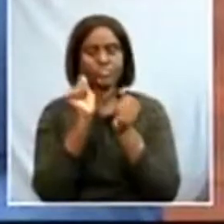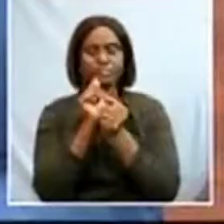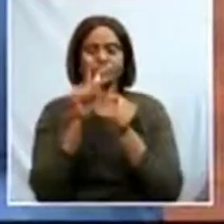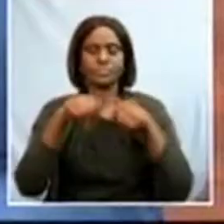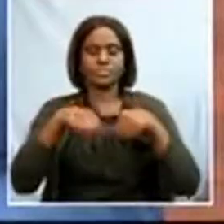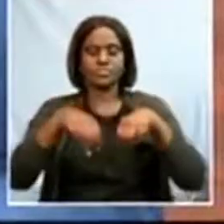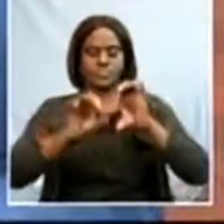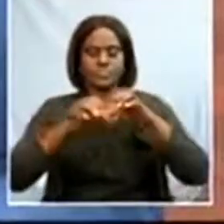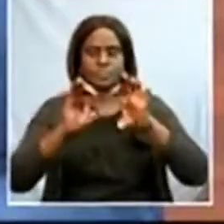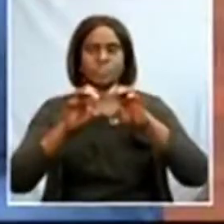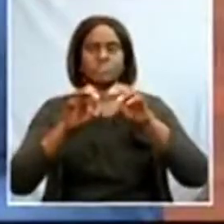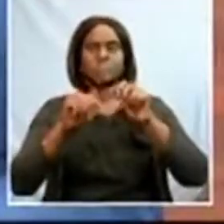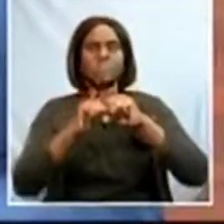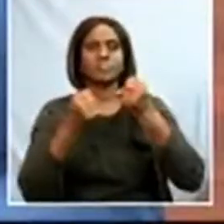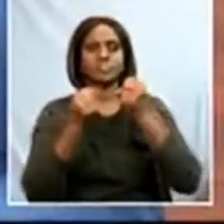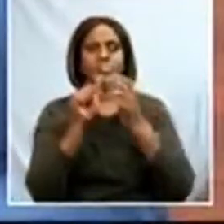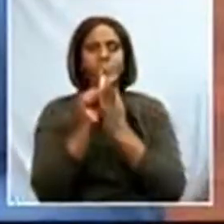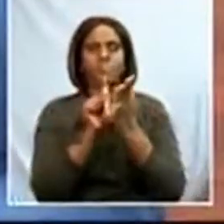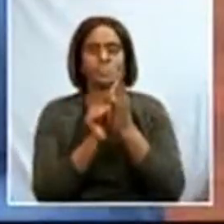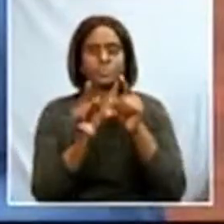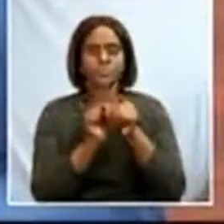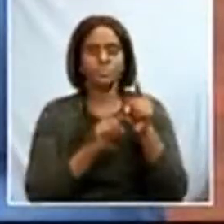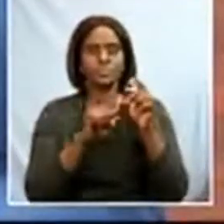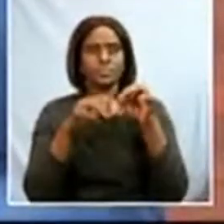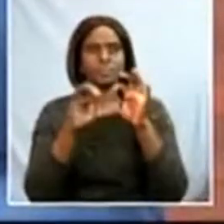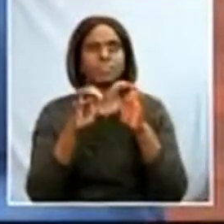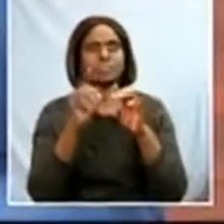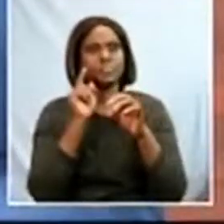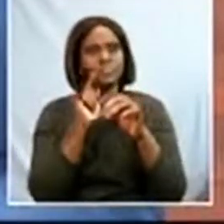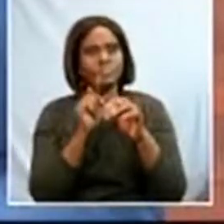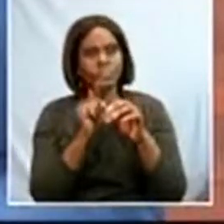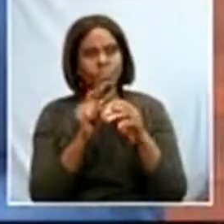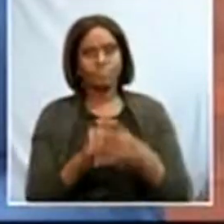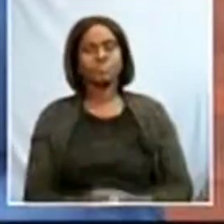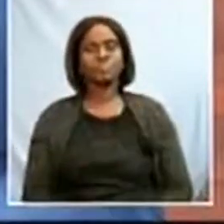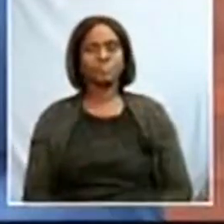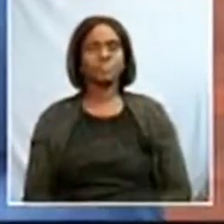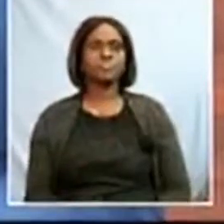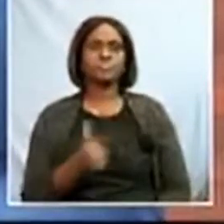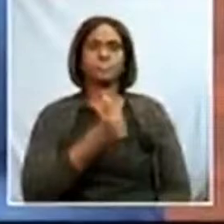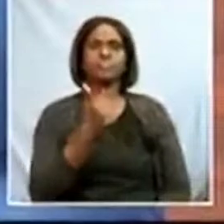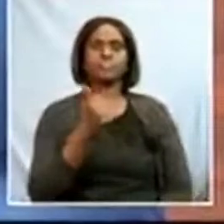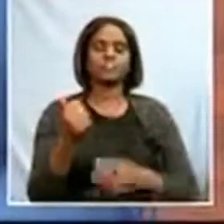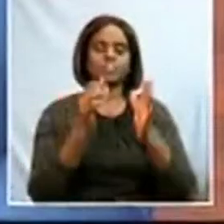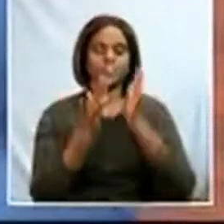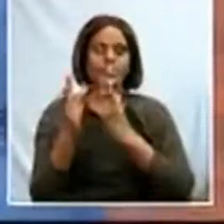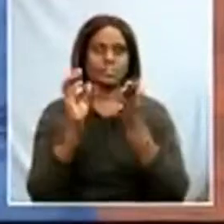continue defaulting. Those that will continue defaulting, what other strategies have you put in place?